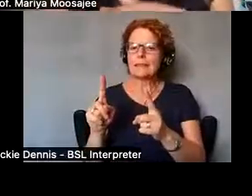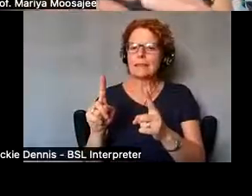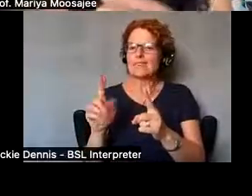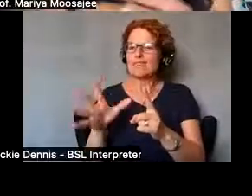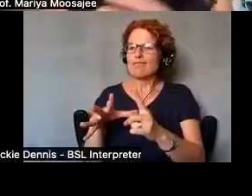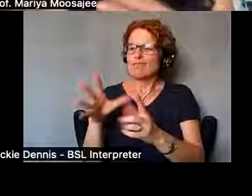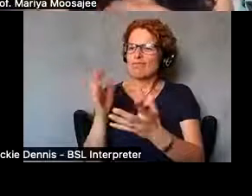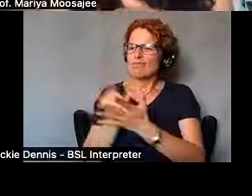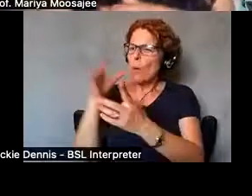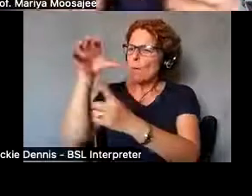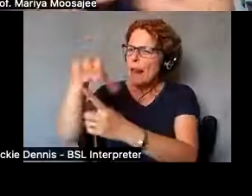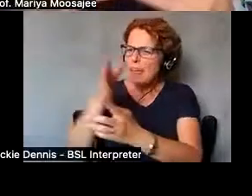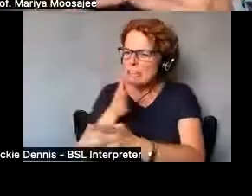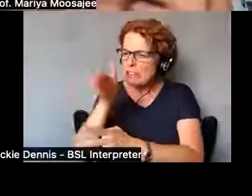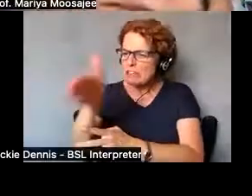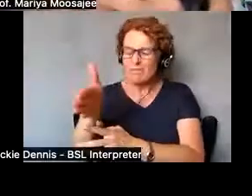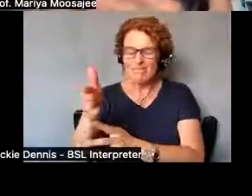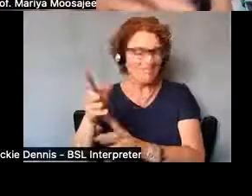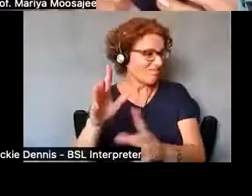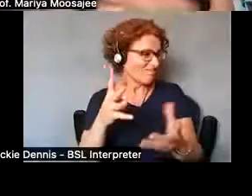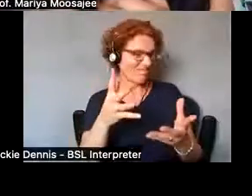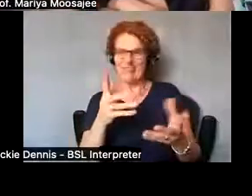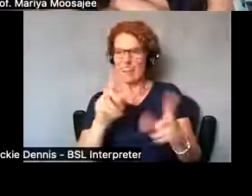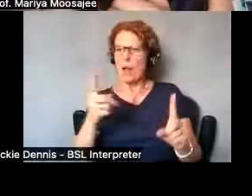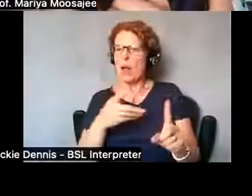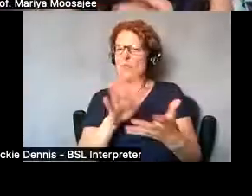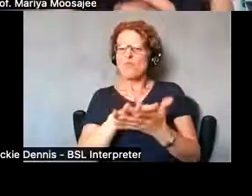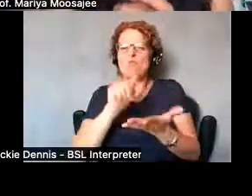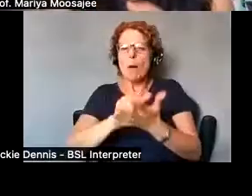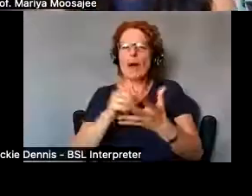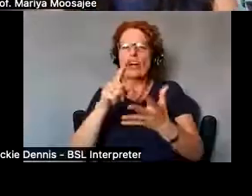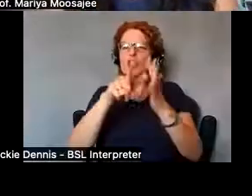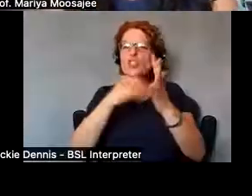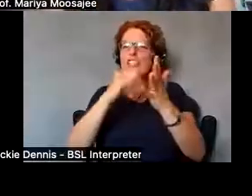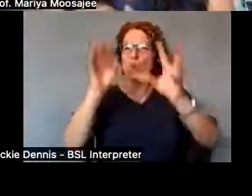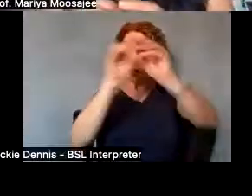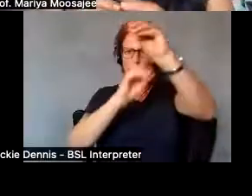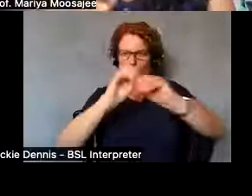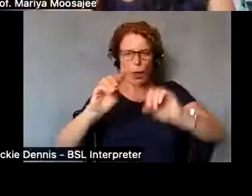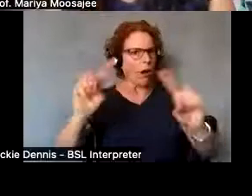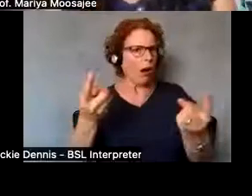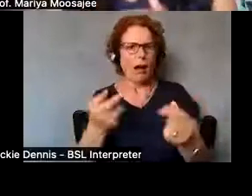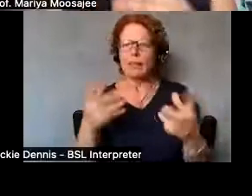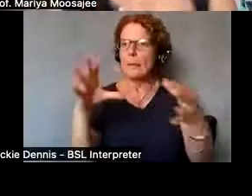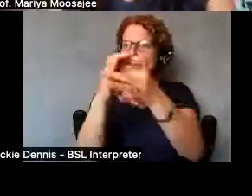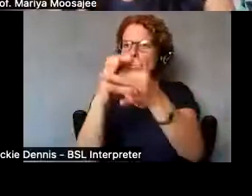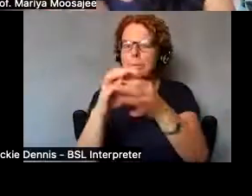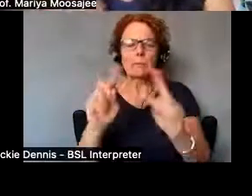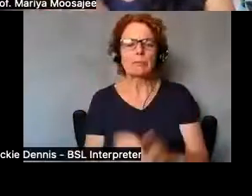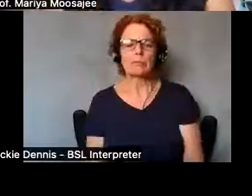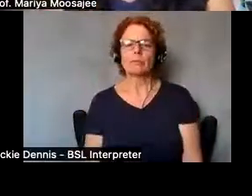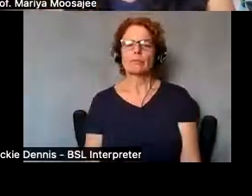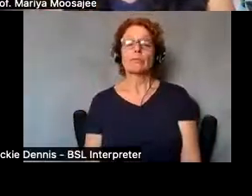correct place and form that complex. They just haven't got their jigsaw pieces to bind to. So when we then